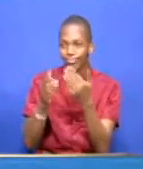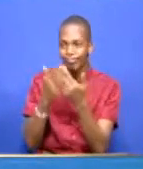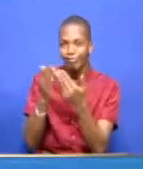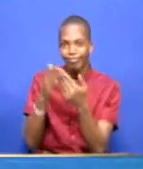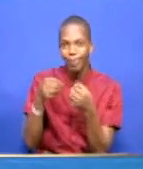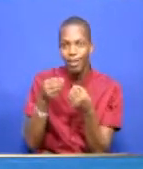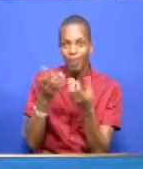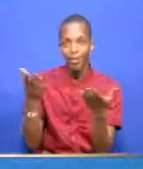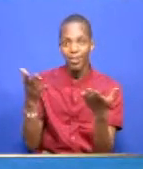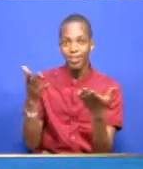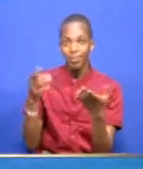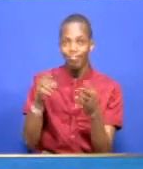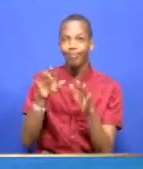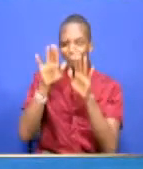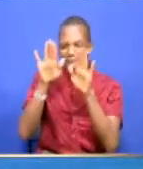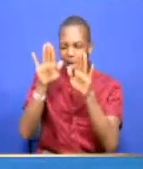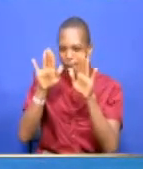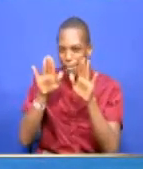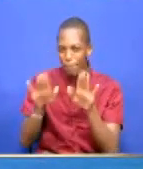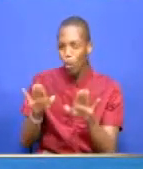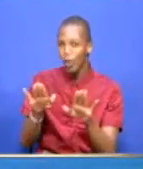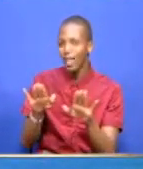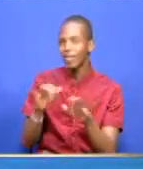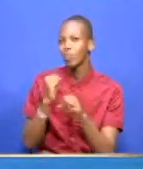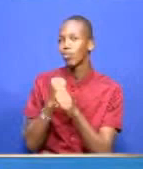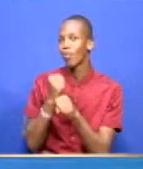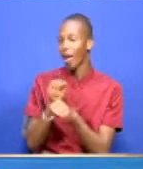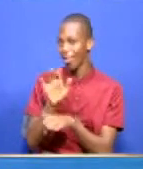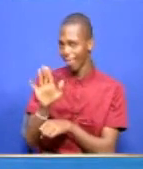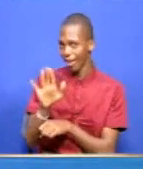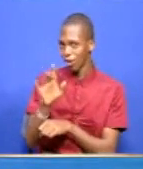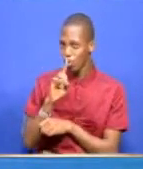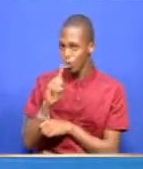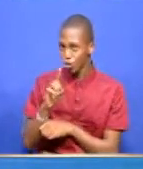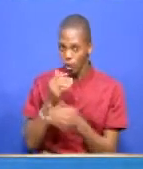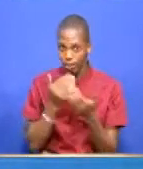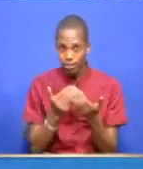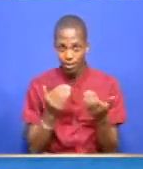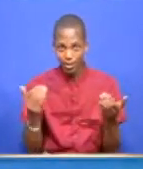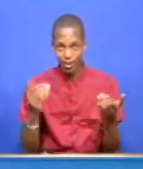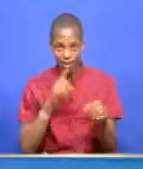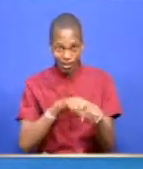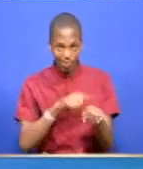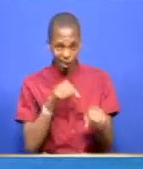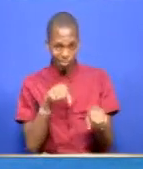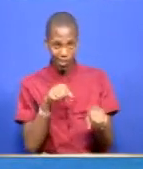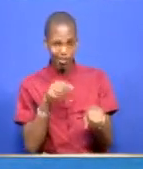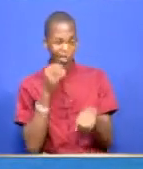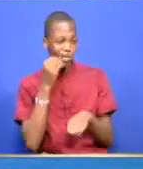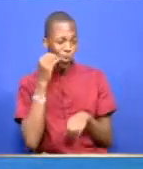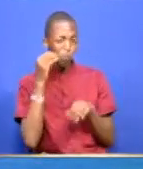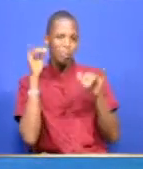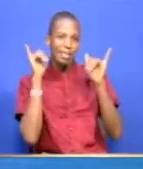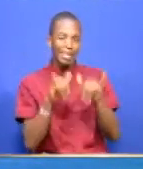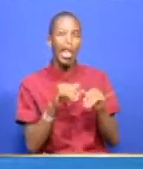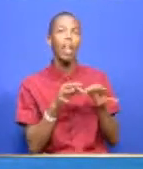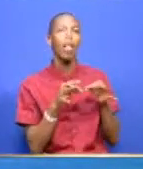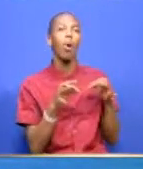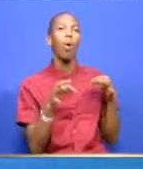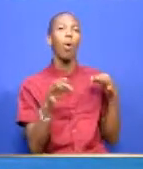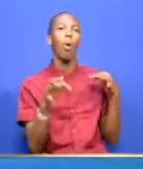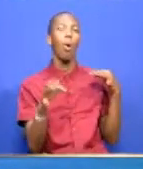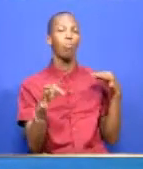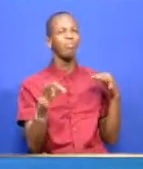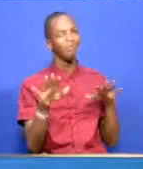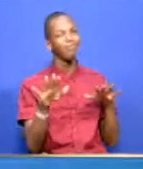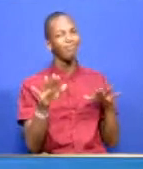critical role in ensuring the well-being of children during this long stay-at-home period. We know it is